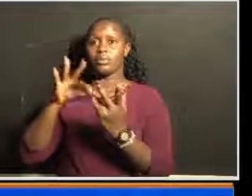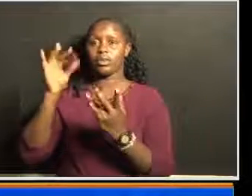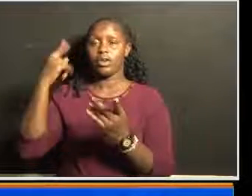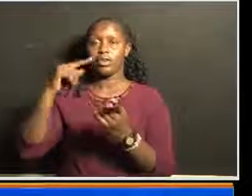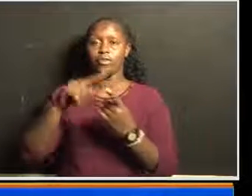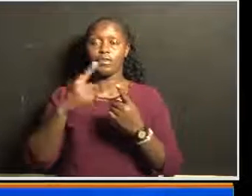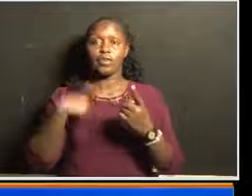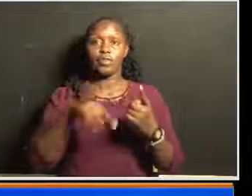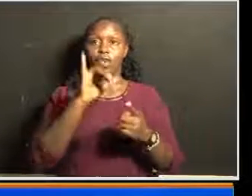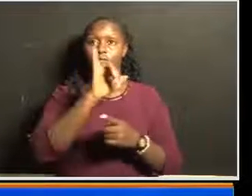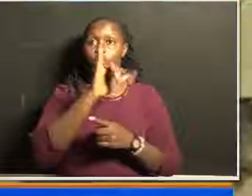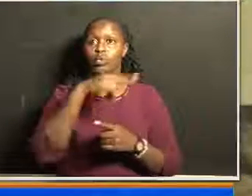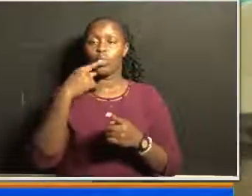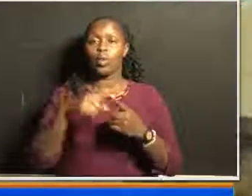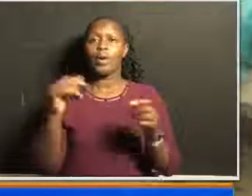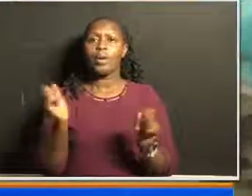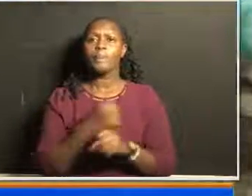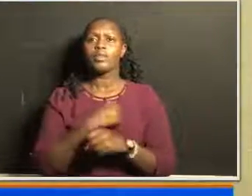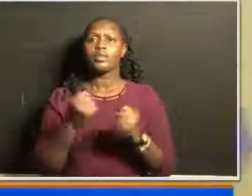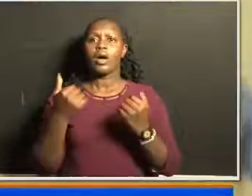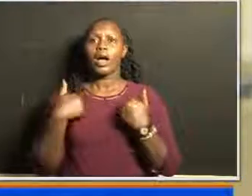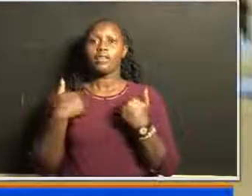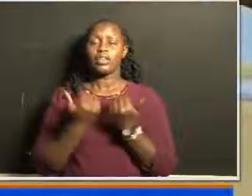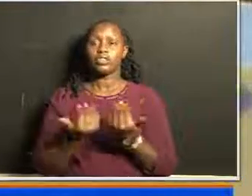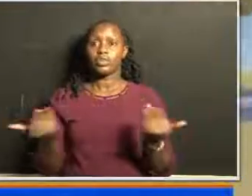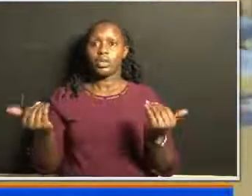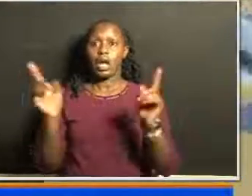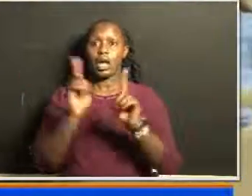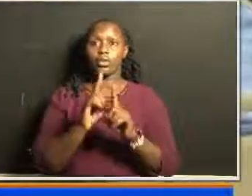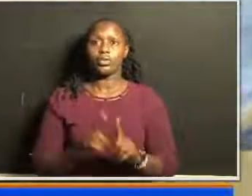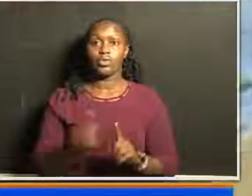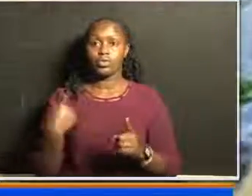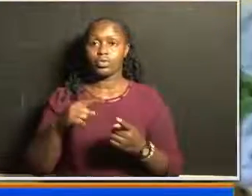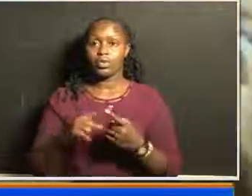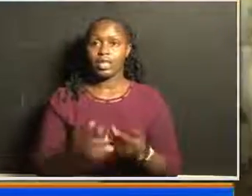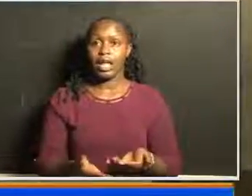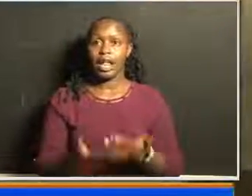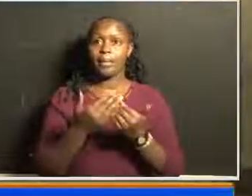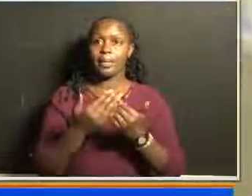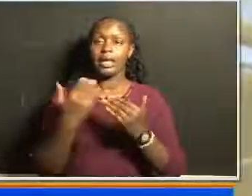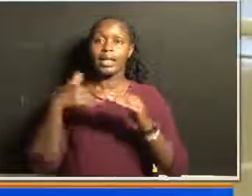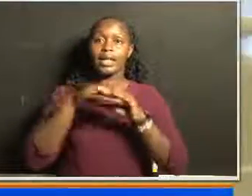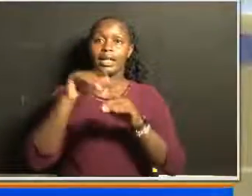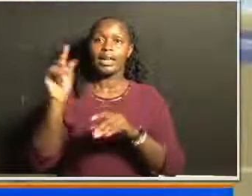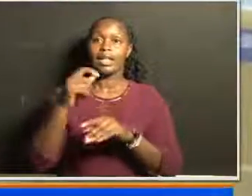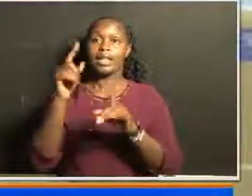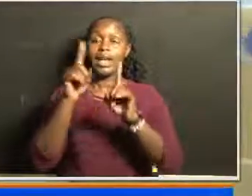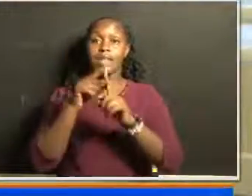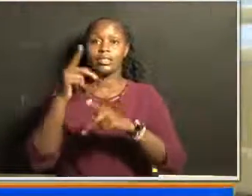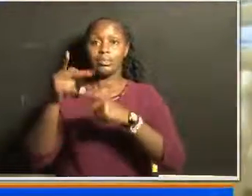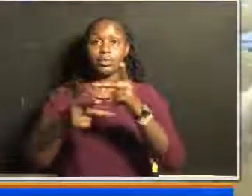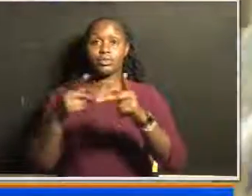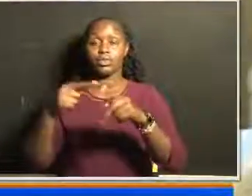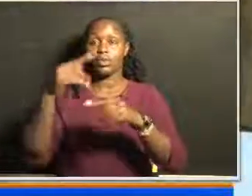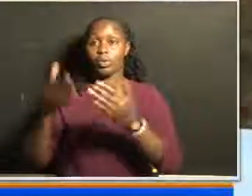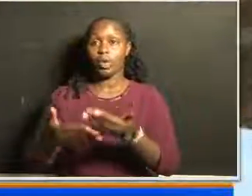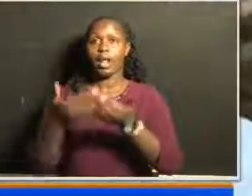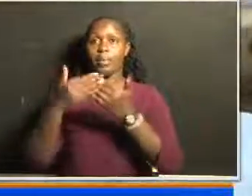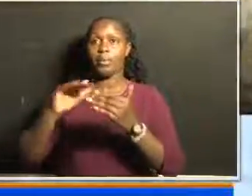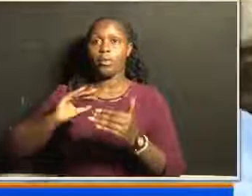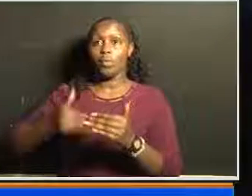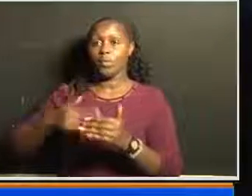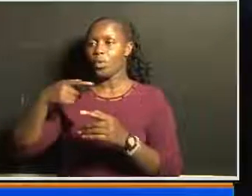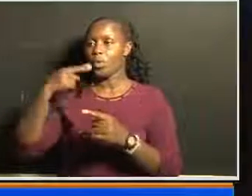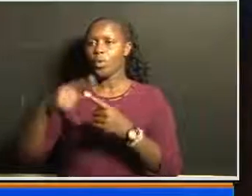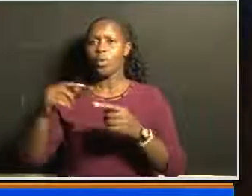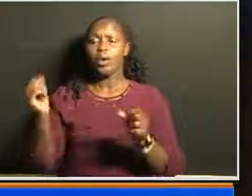cannot naturally have babies and is gradually gaining currency in Kenya as the procedure is undertaken to help women who cannot